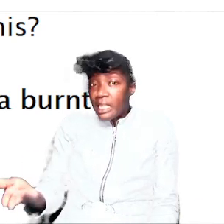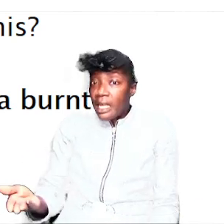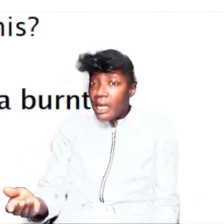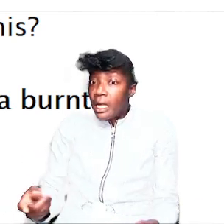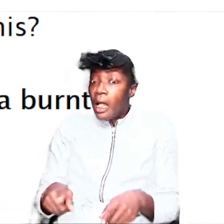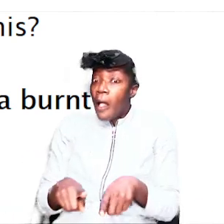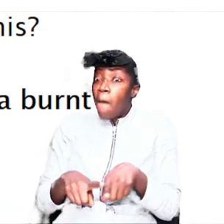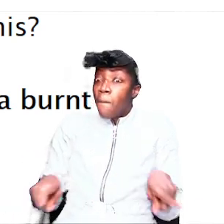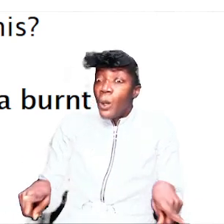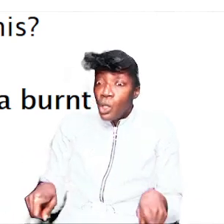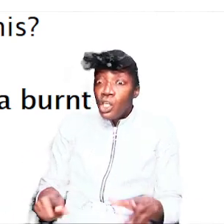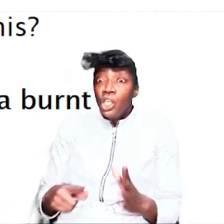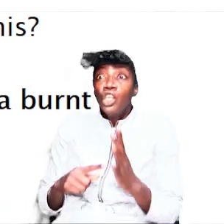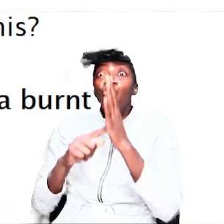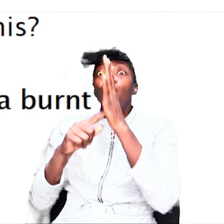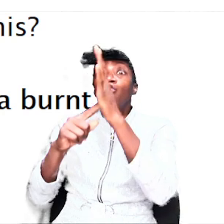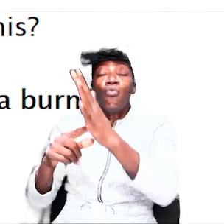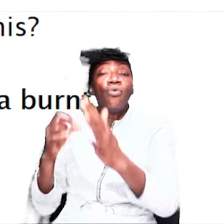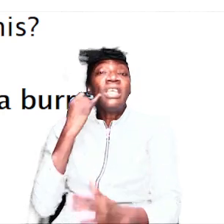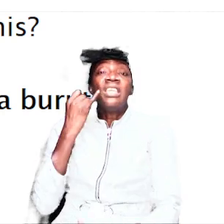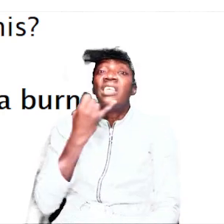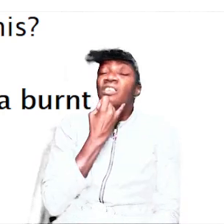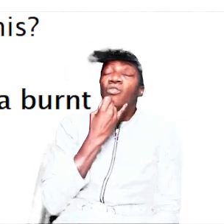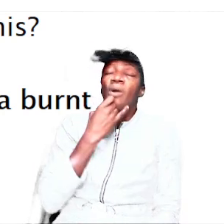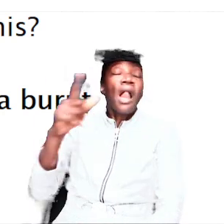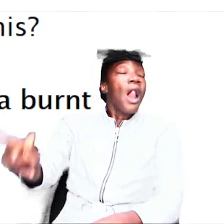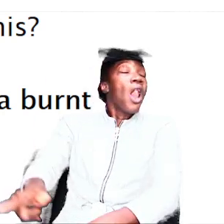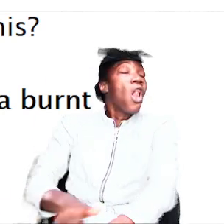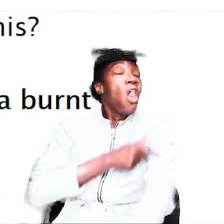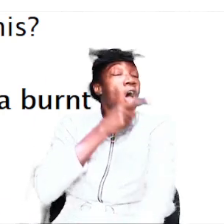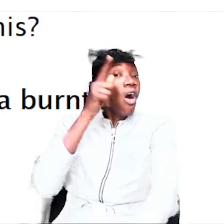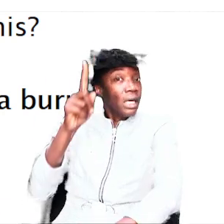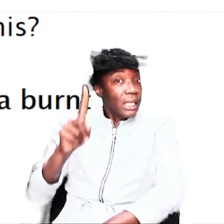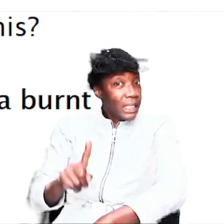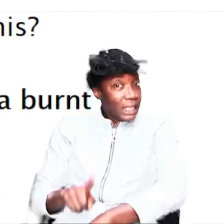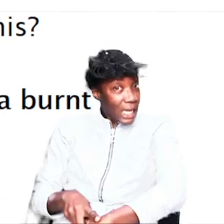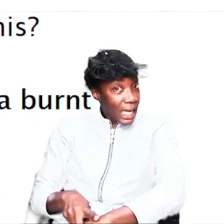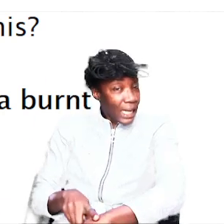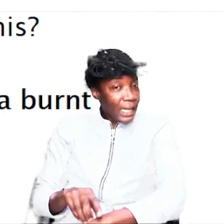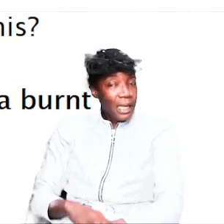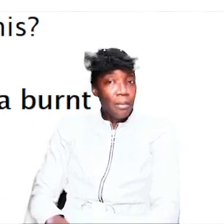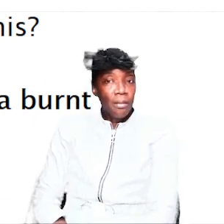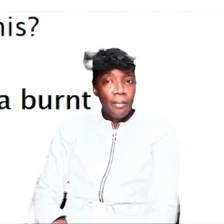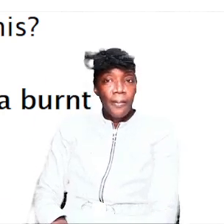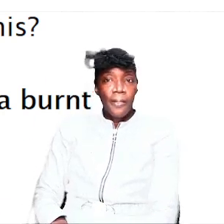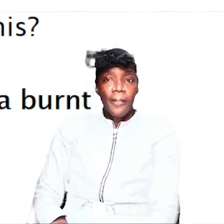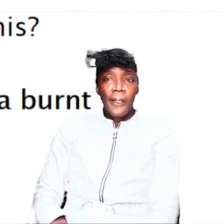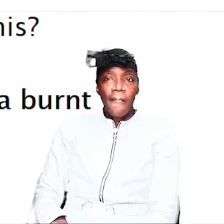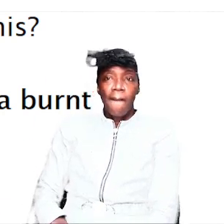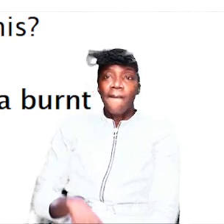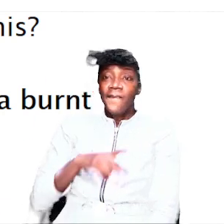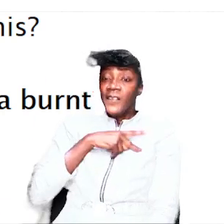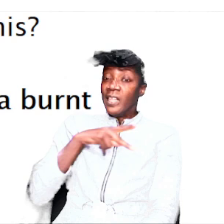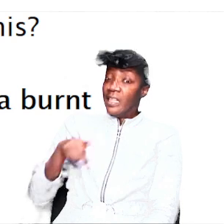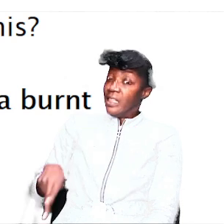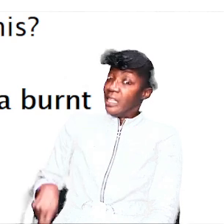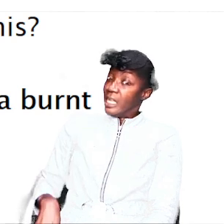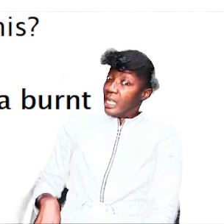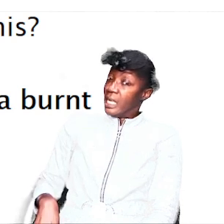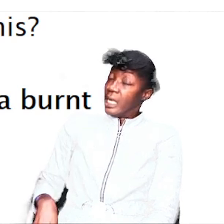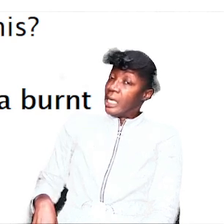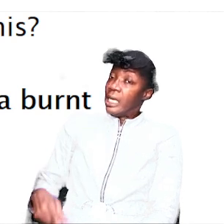in Israel for years. But then the king saw it